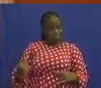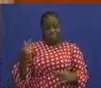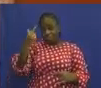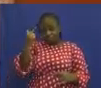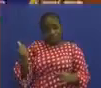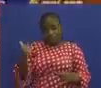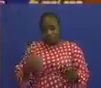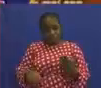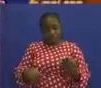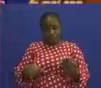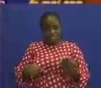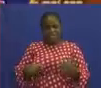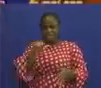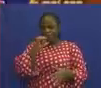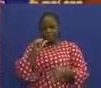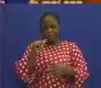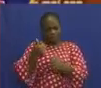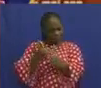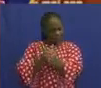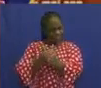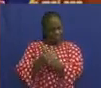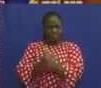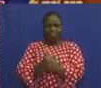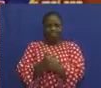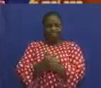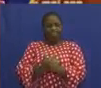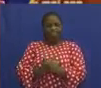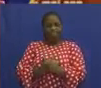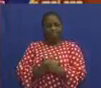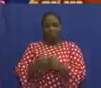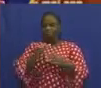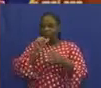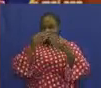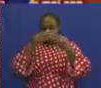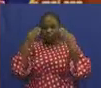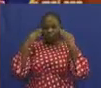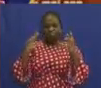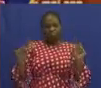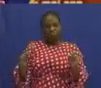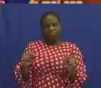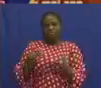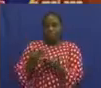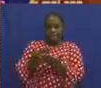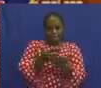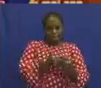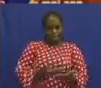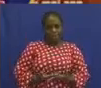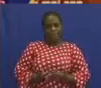Ejake, wo ye he lagbe jianoto. Titru mas wue, mi panyo